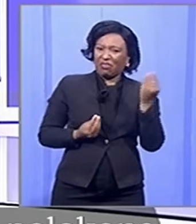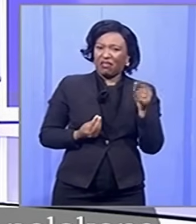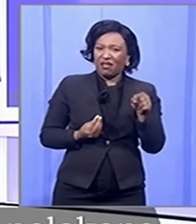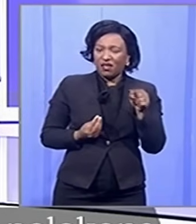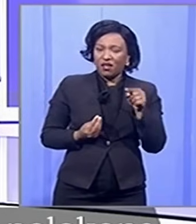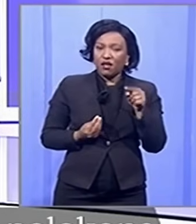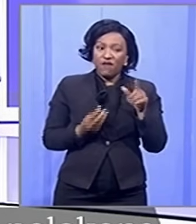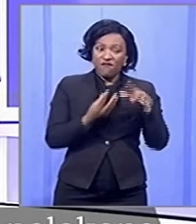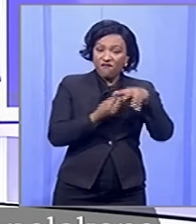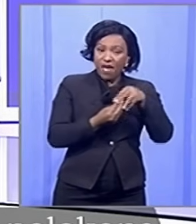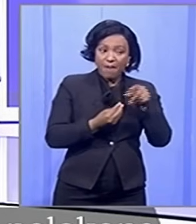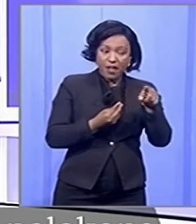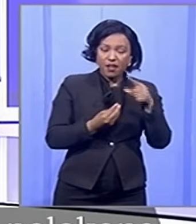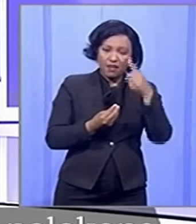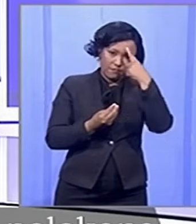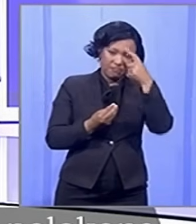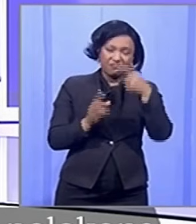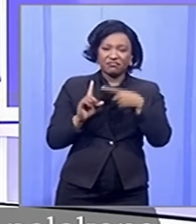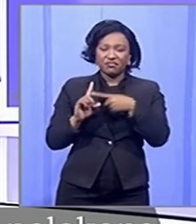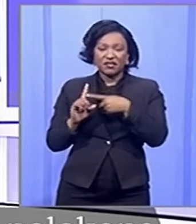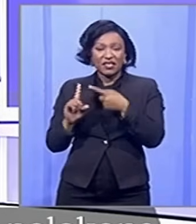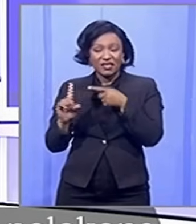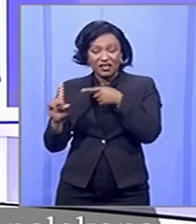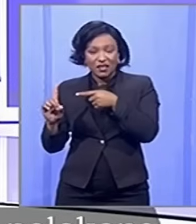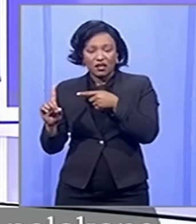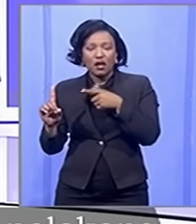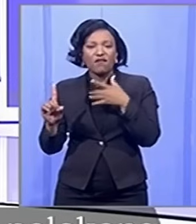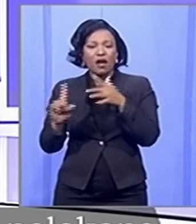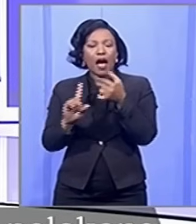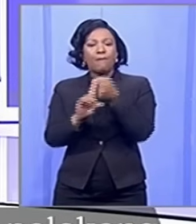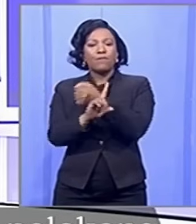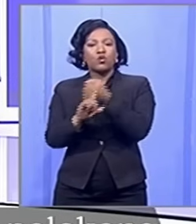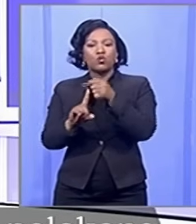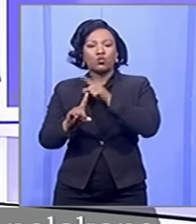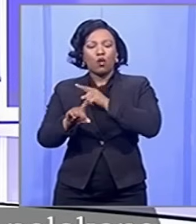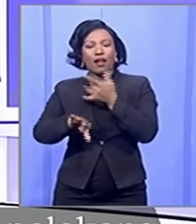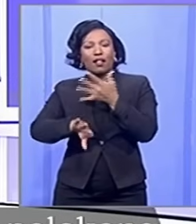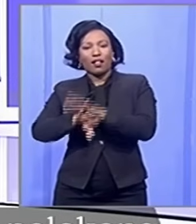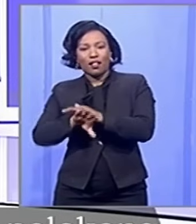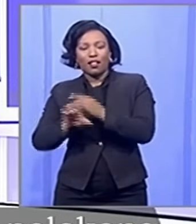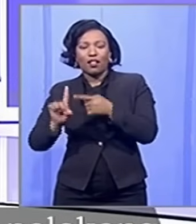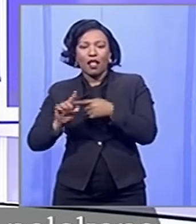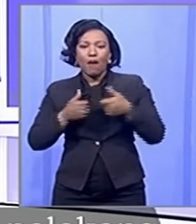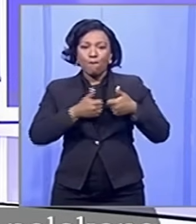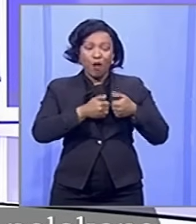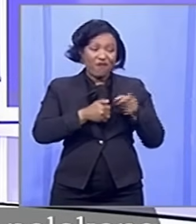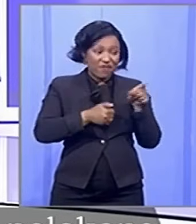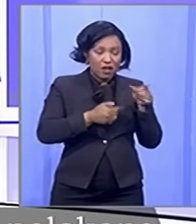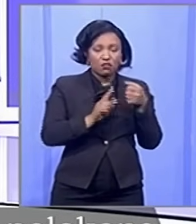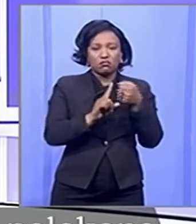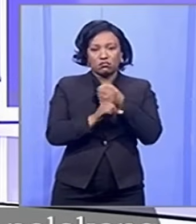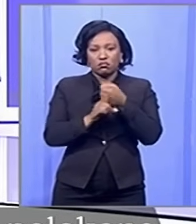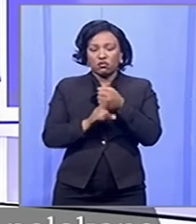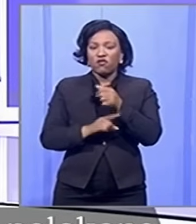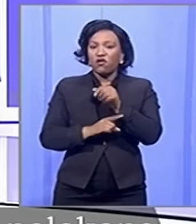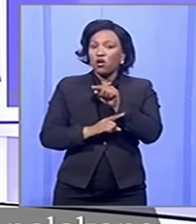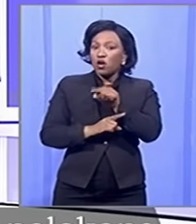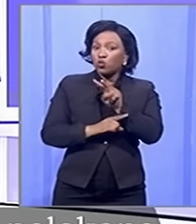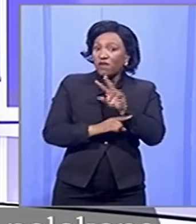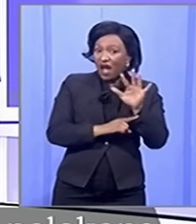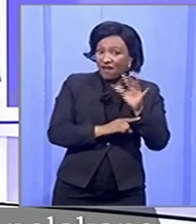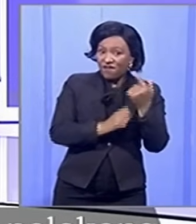ngwana wa bona o hlokofetše ka lebaka la tlaišo go tšwa go lesogana la gagwe la mengwaga ye